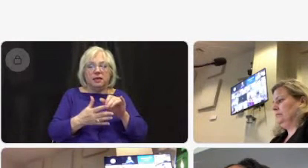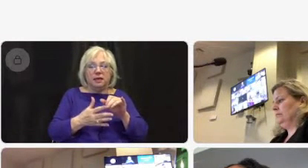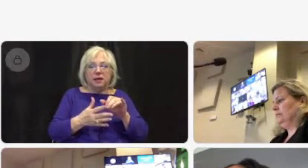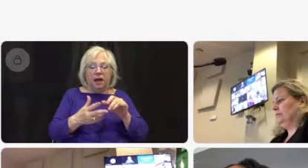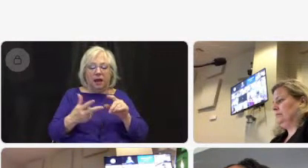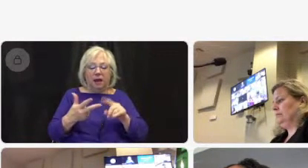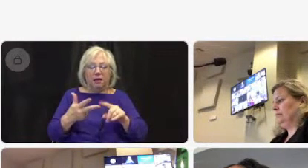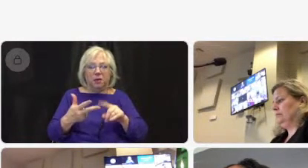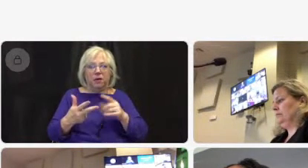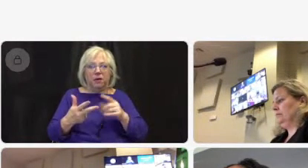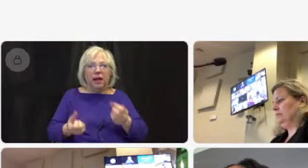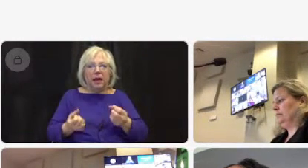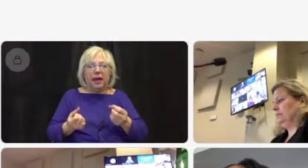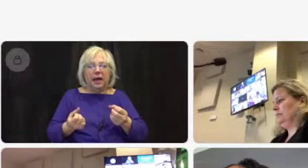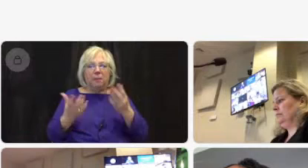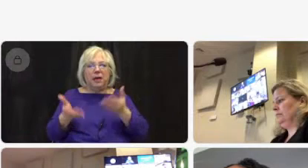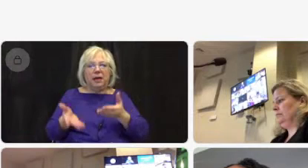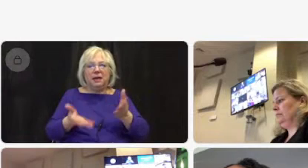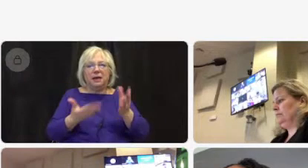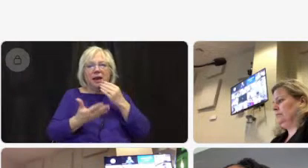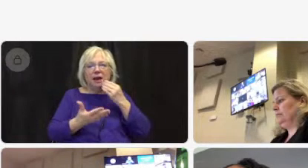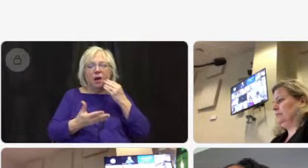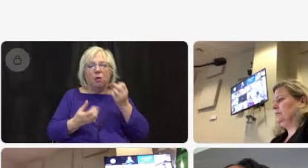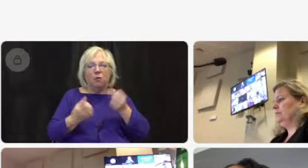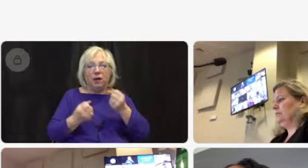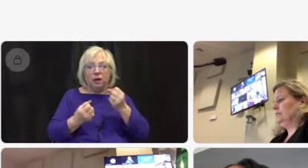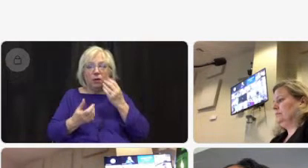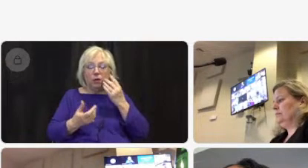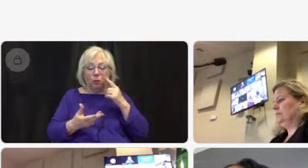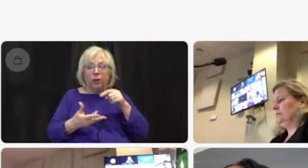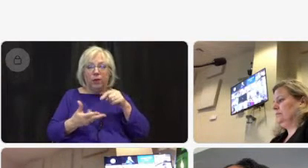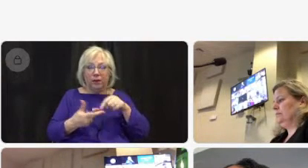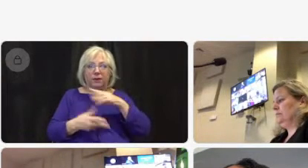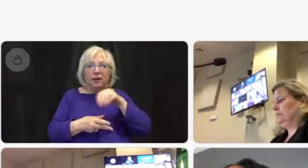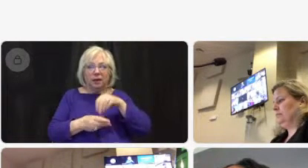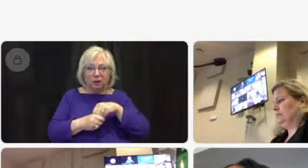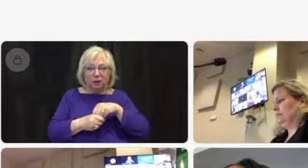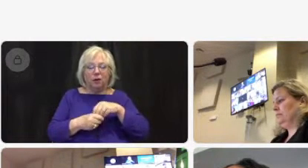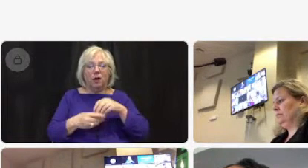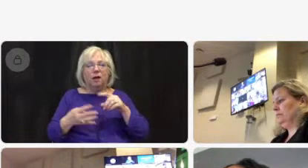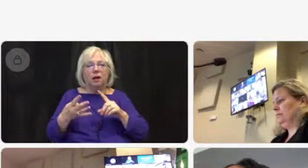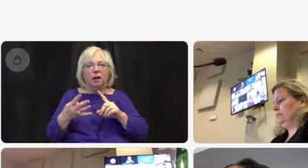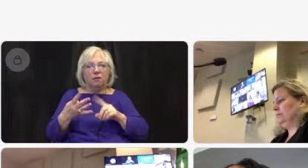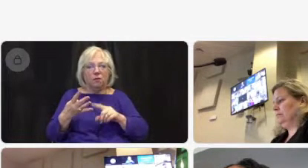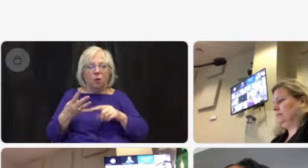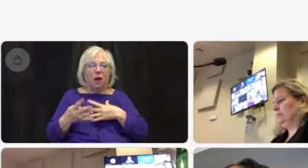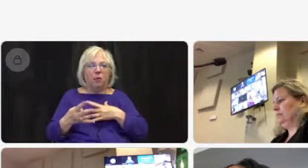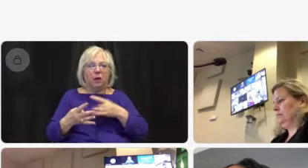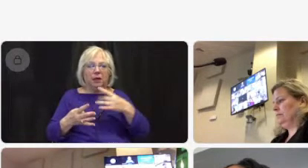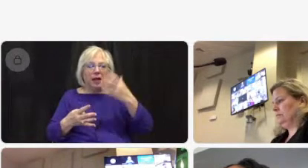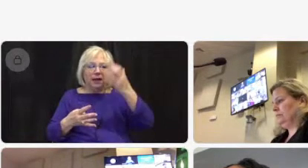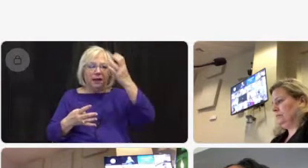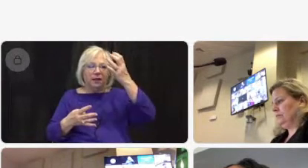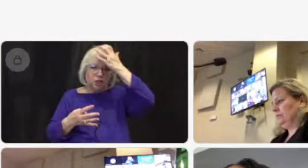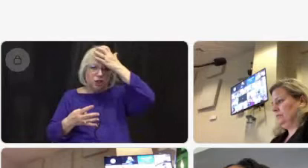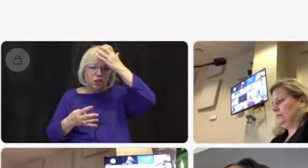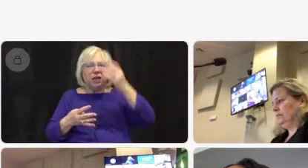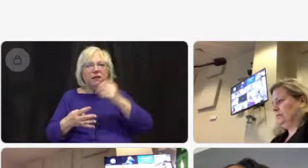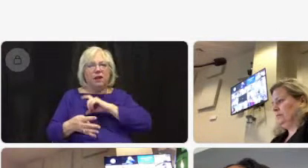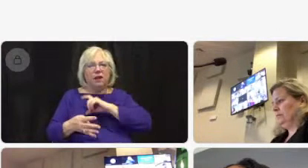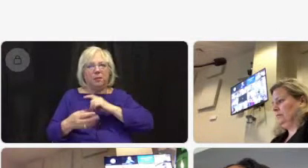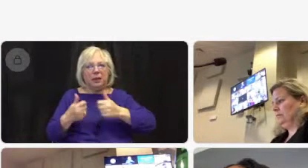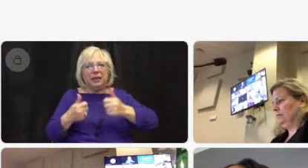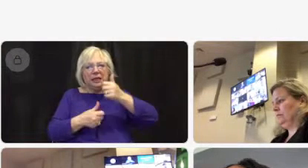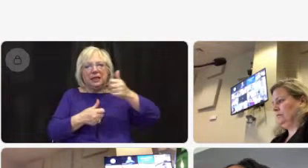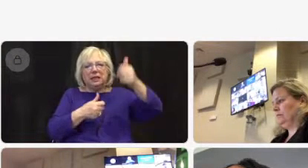Number three, how many take-home vehicles would this include? And I'd like to have the chiefs and Mr. Hinton come before